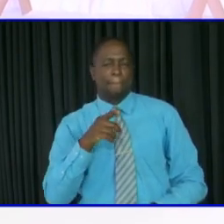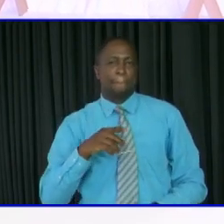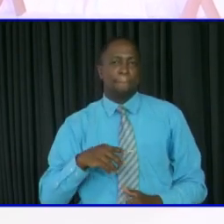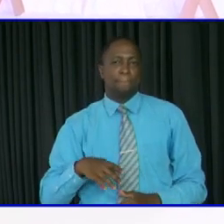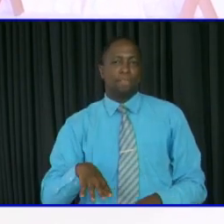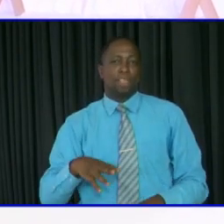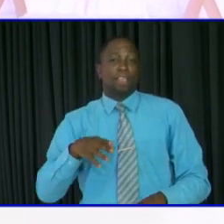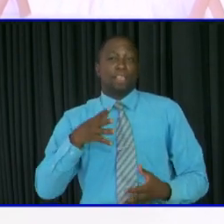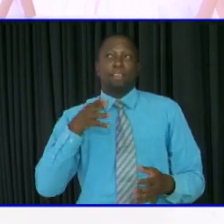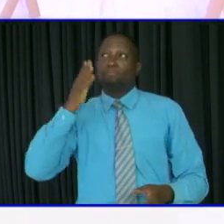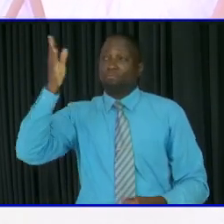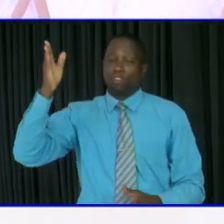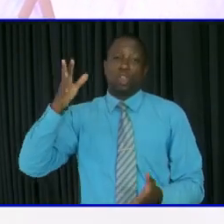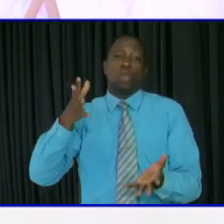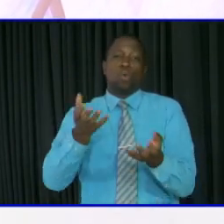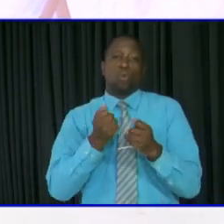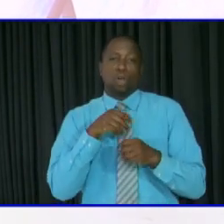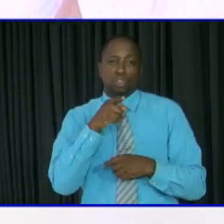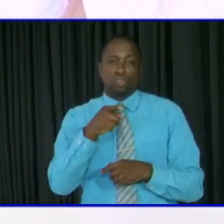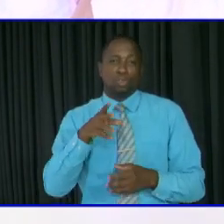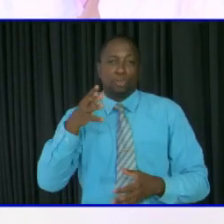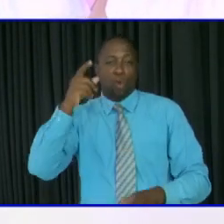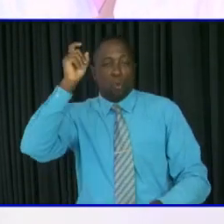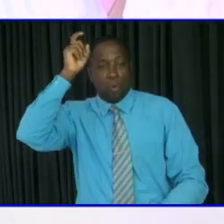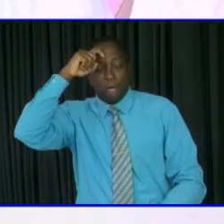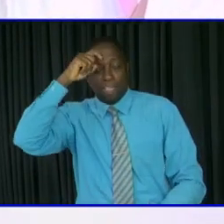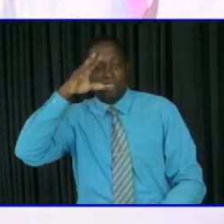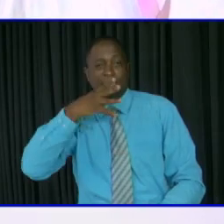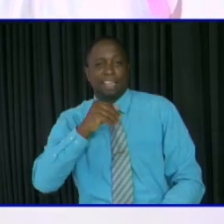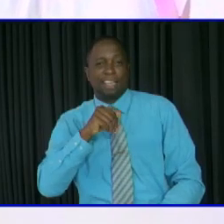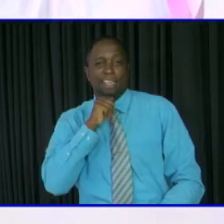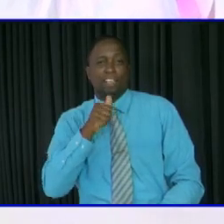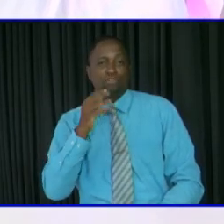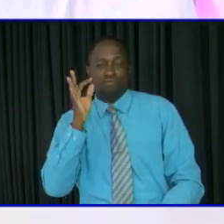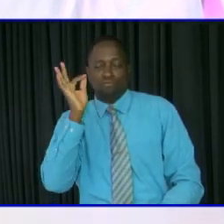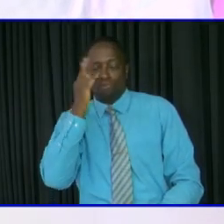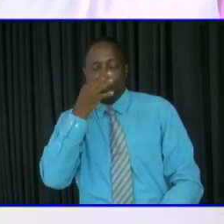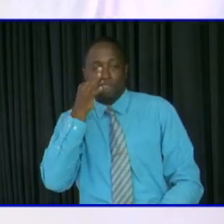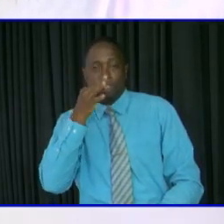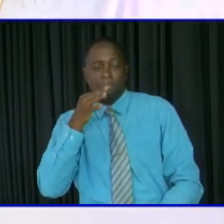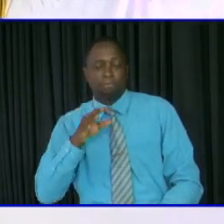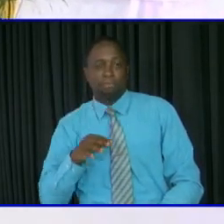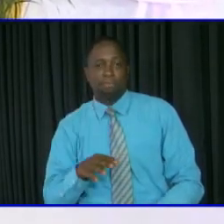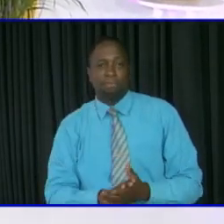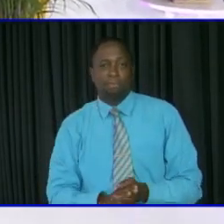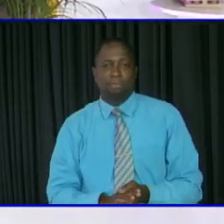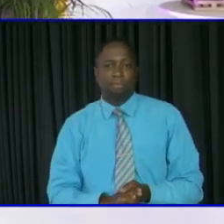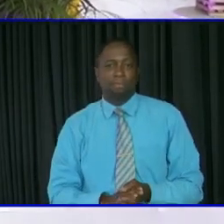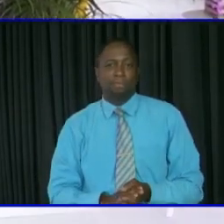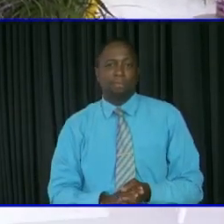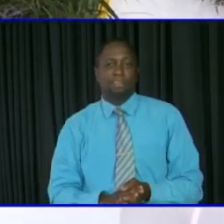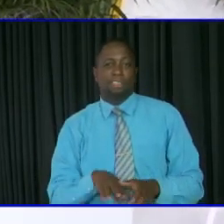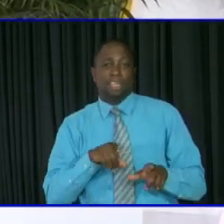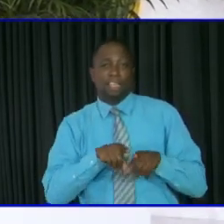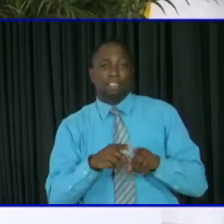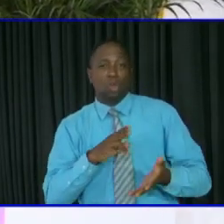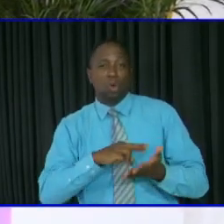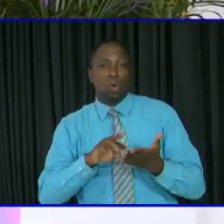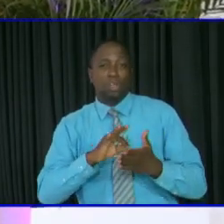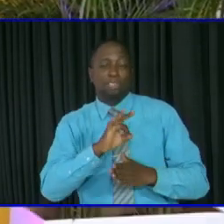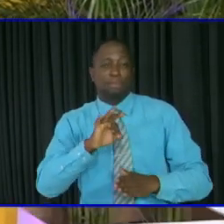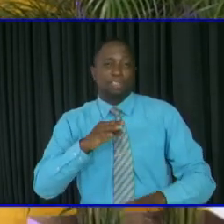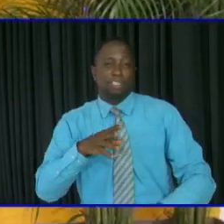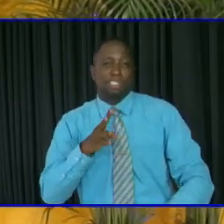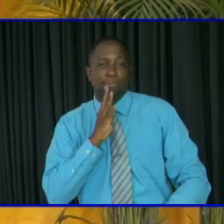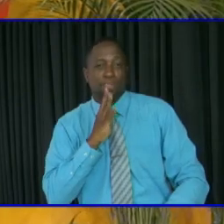to be wise and not otherwise. So as the Holy Spirit speaks to you, I pray